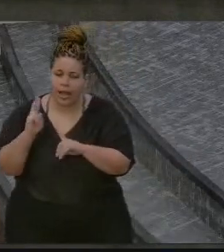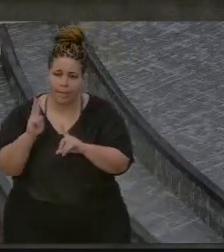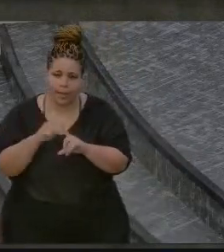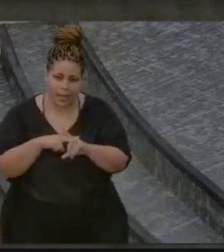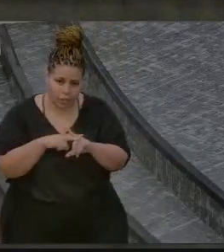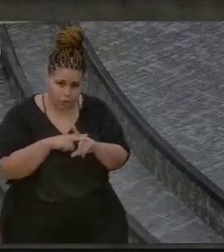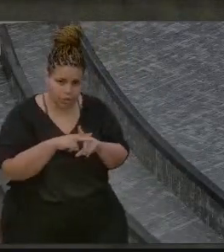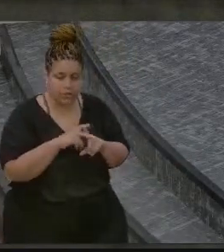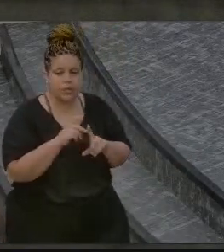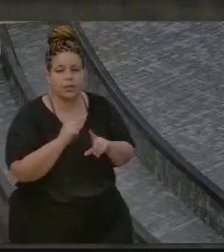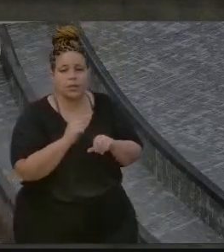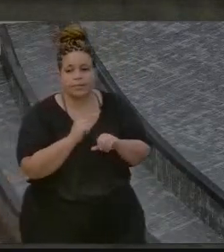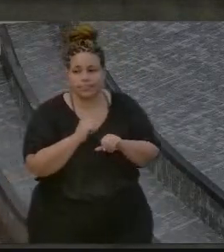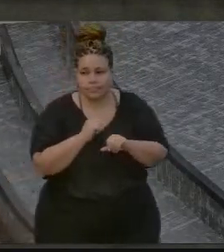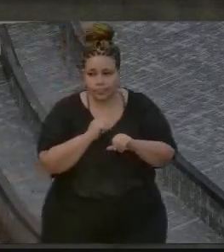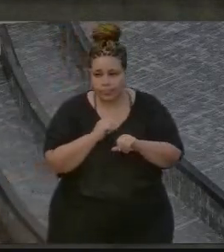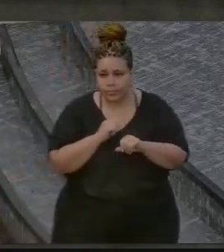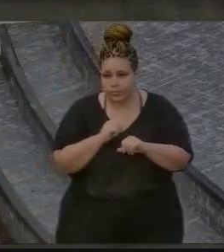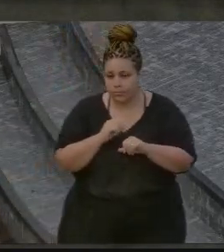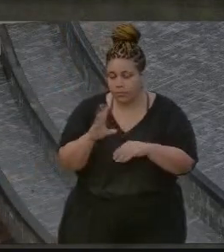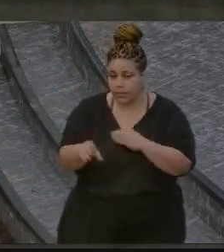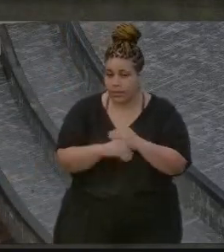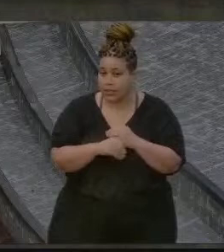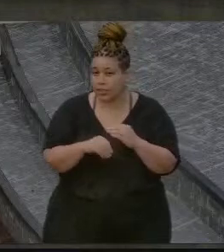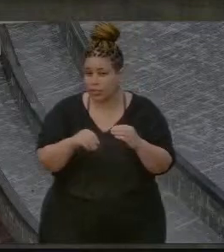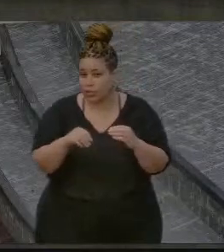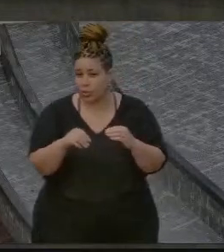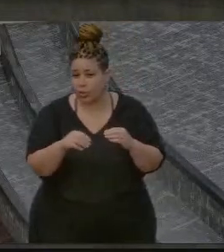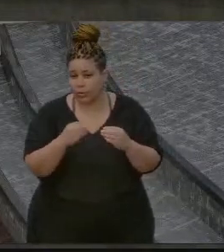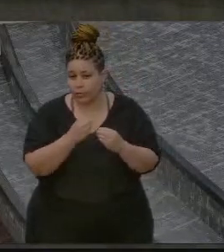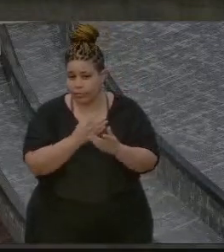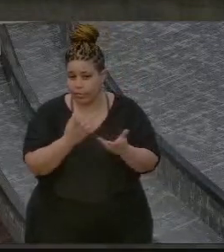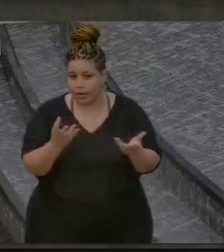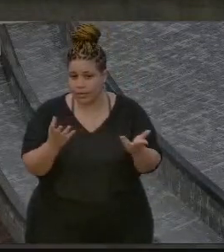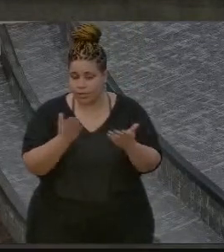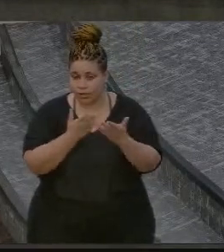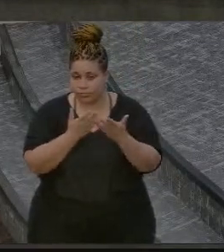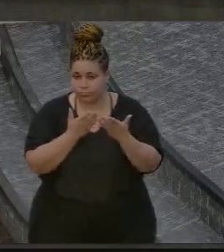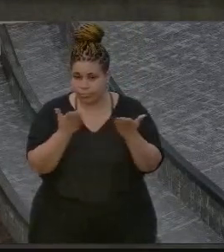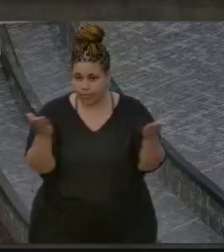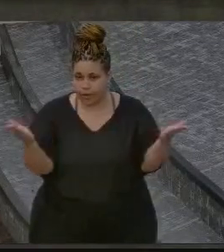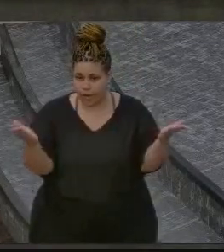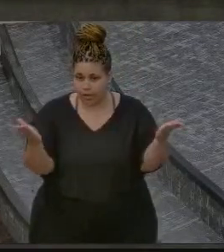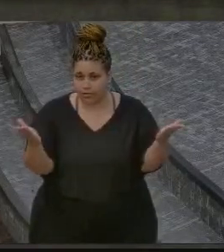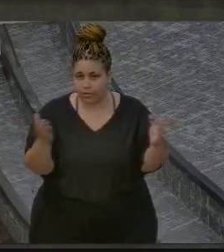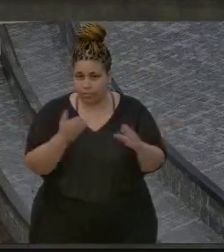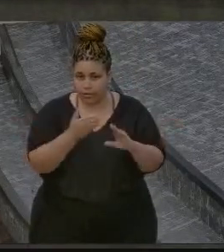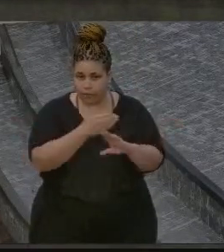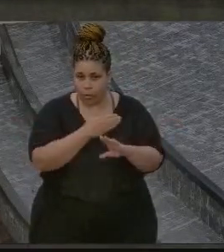Is there any additional information you can provide before we open the floor for a motion?